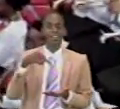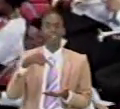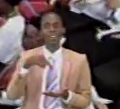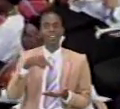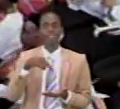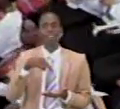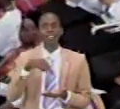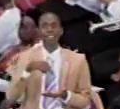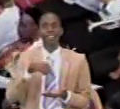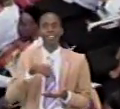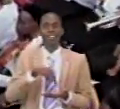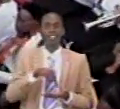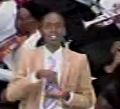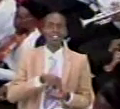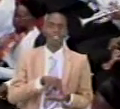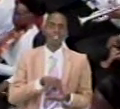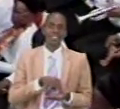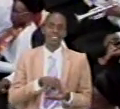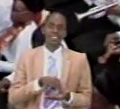foreign